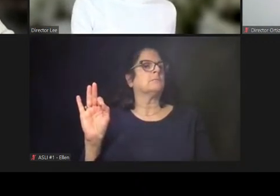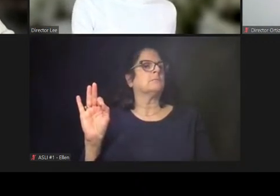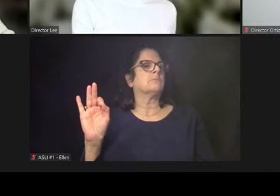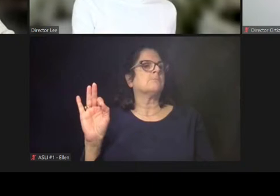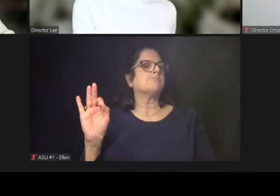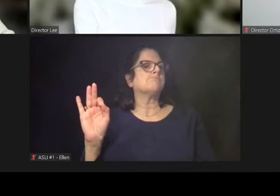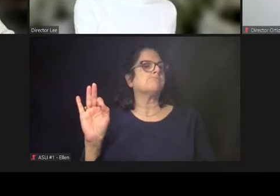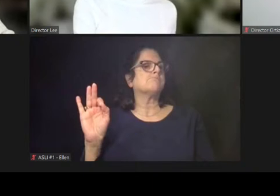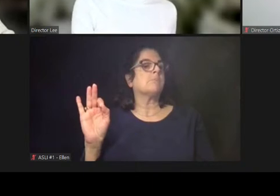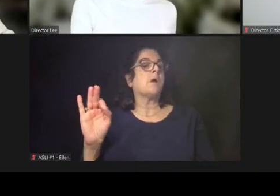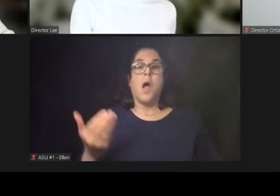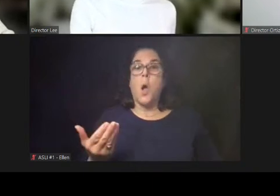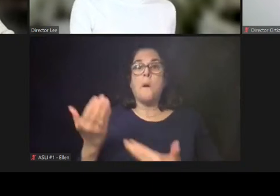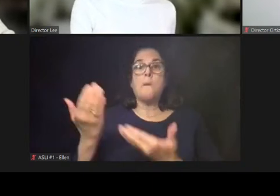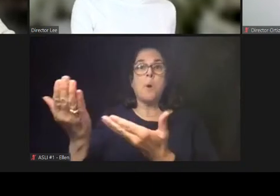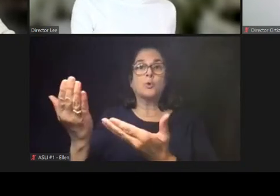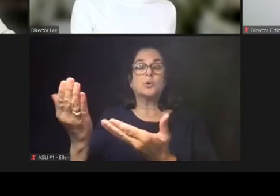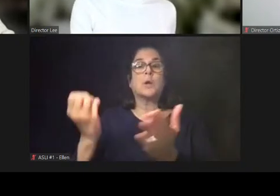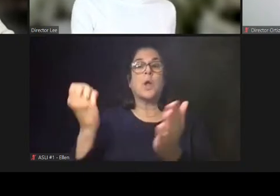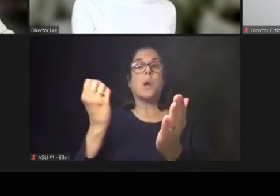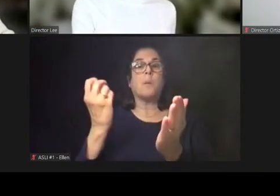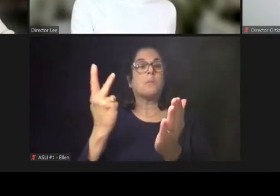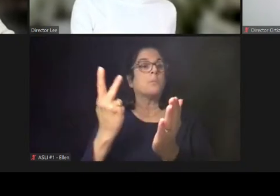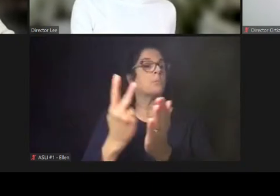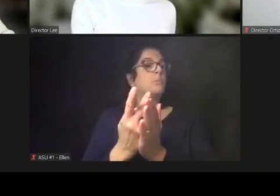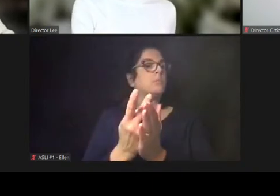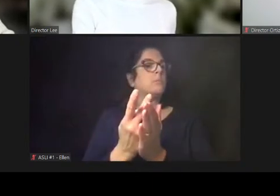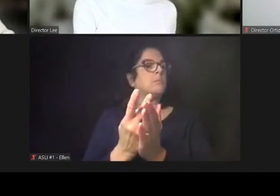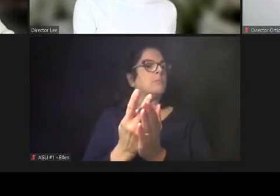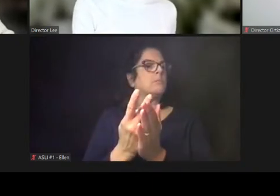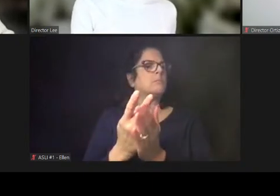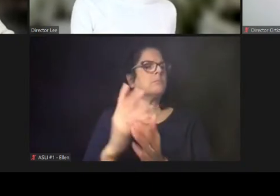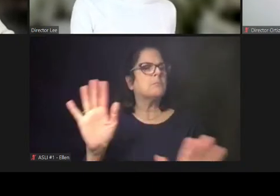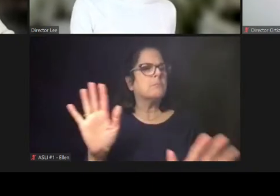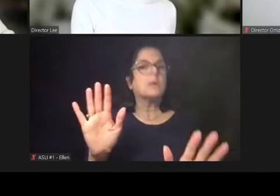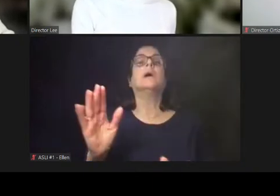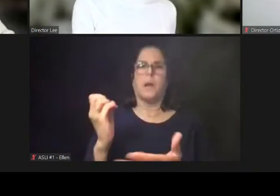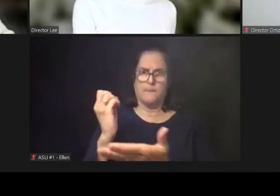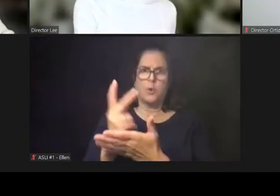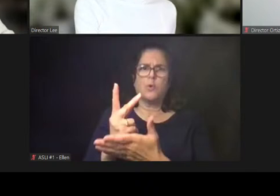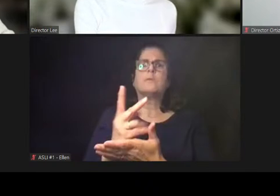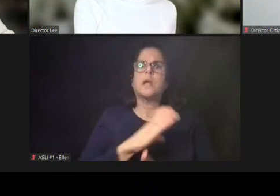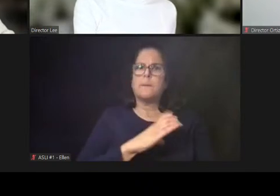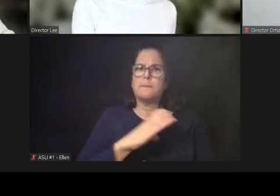9. May I now have a motion to approve committee? Okay, that's correct.